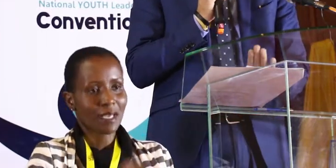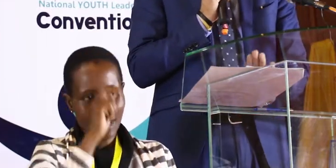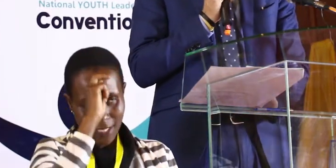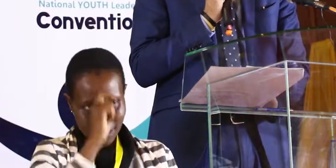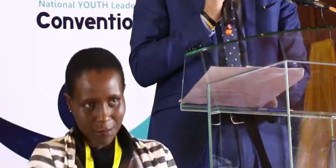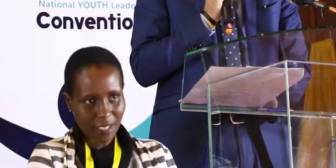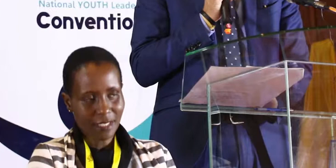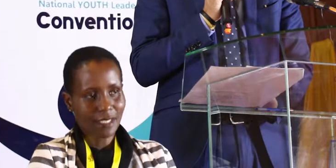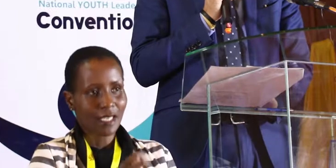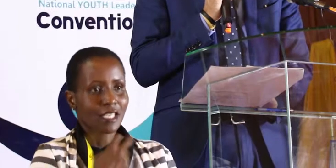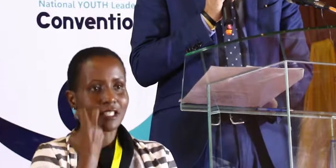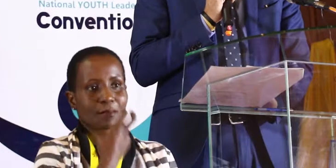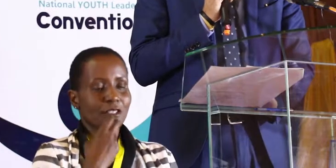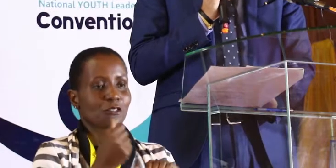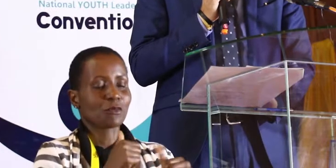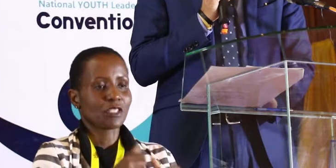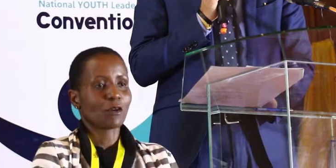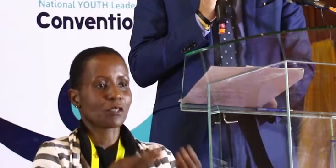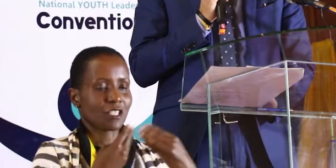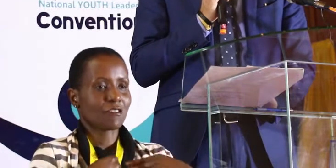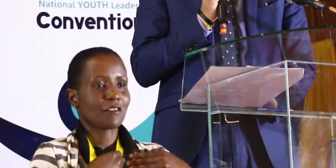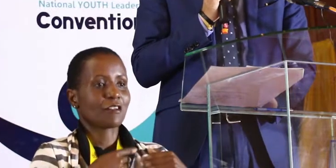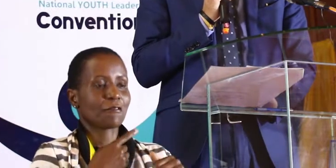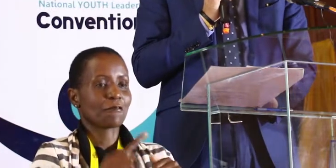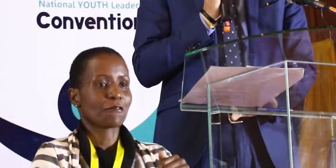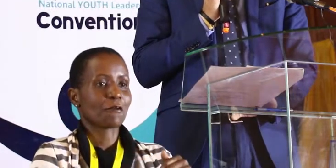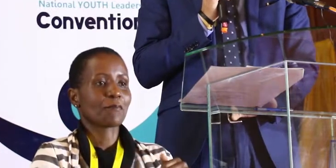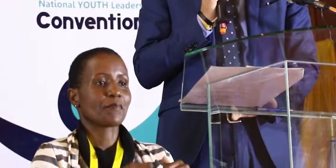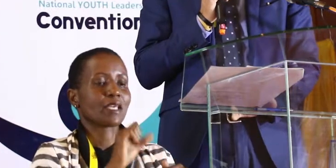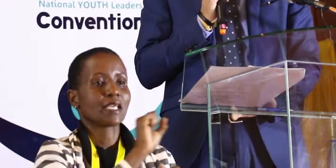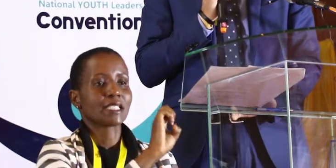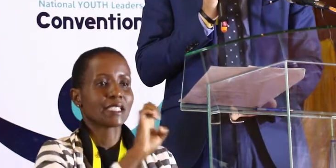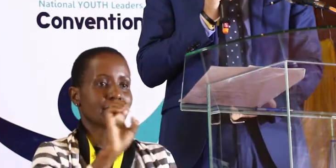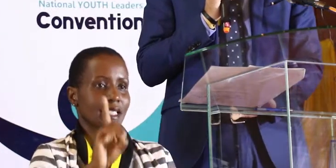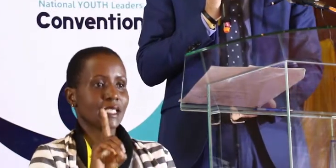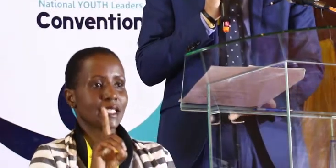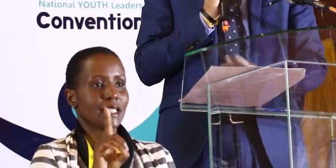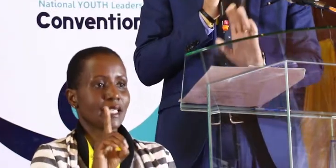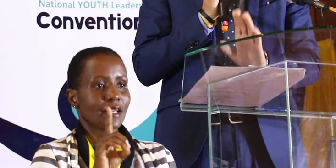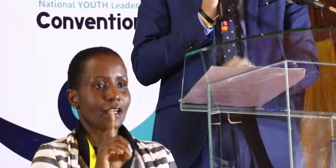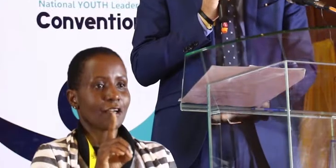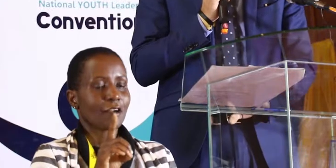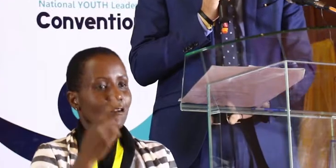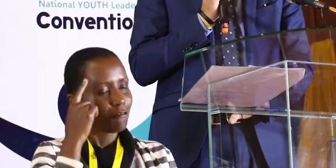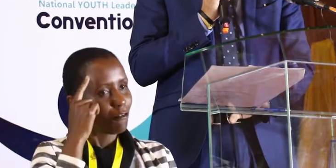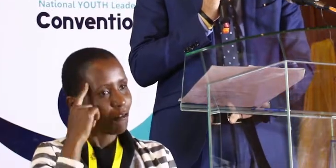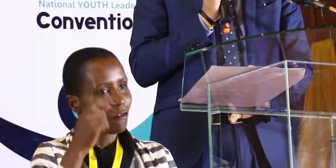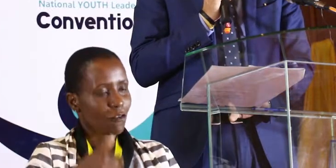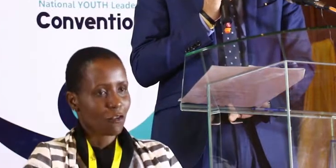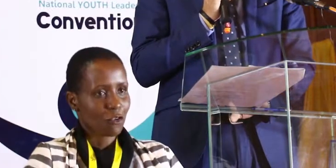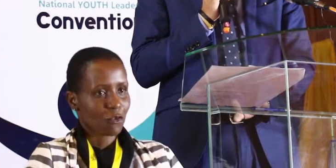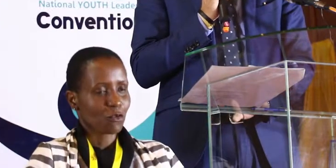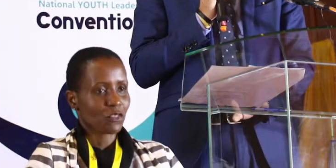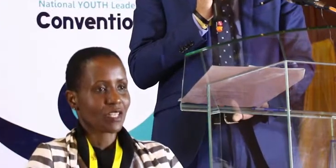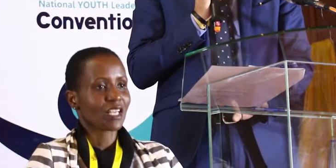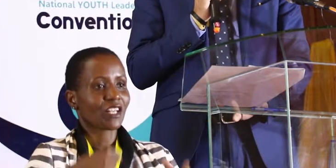was provided for Sid, because you know Sid is a youth champion and not only the number one